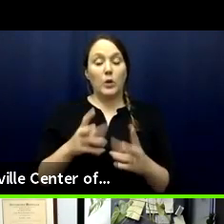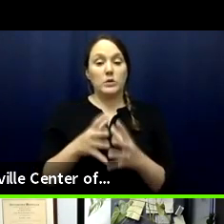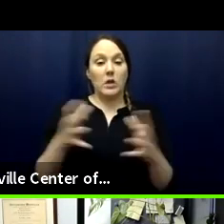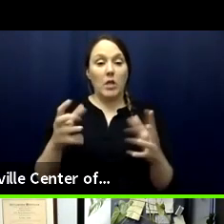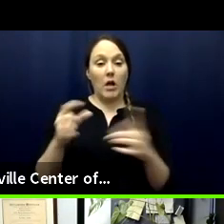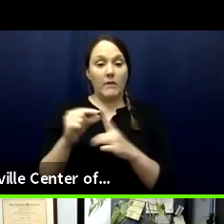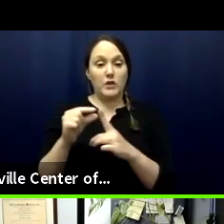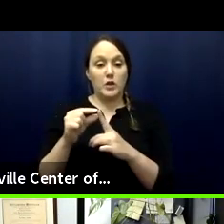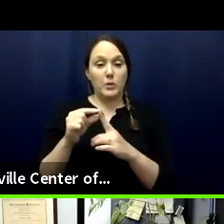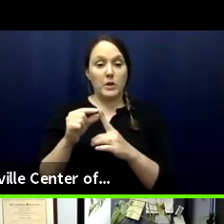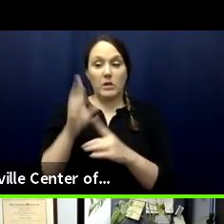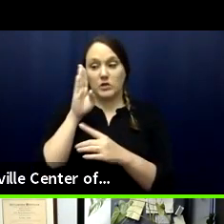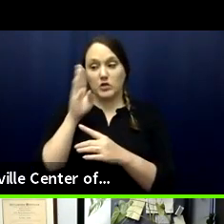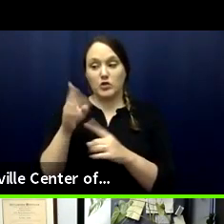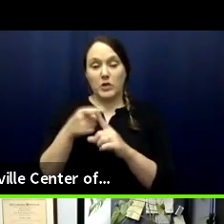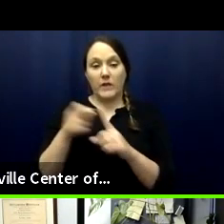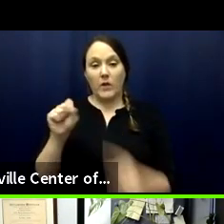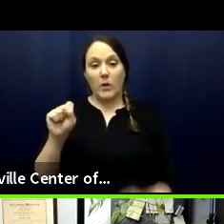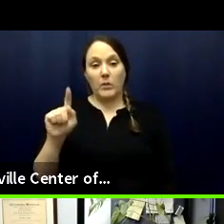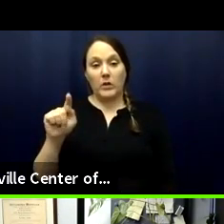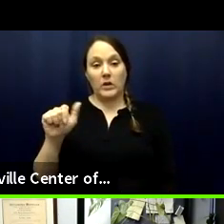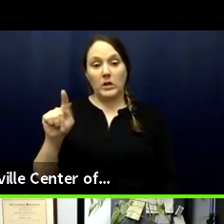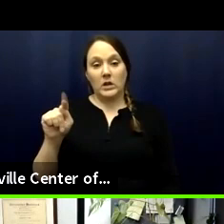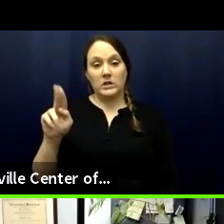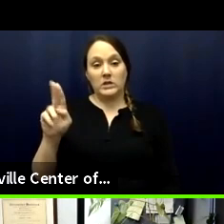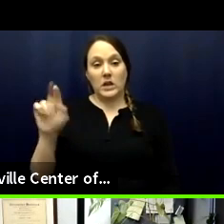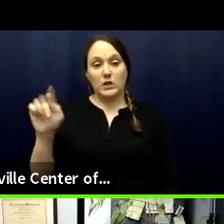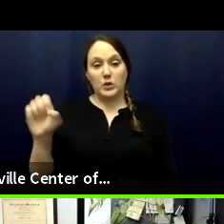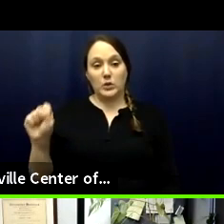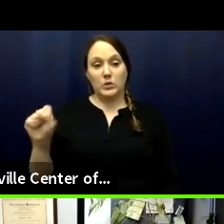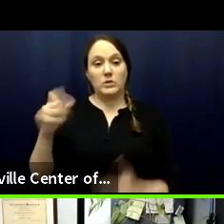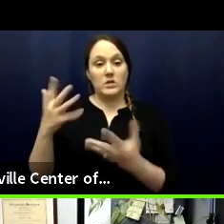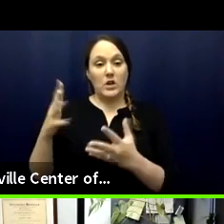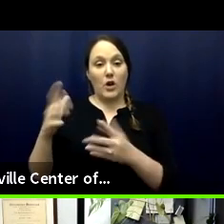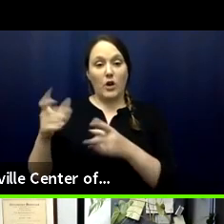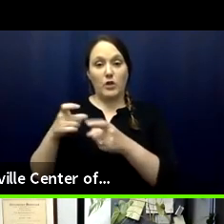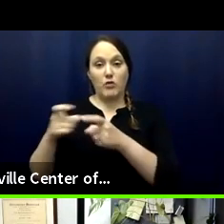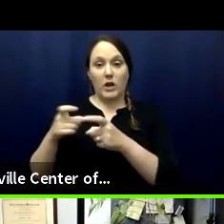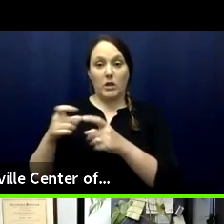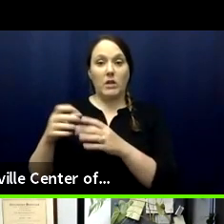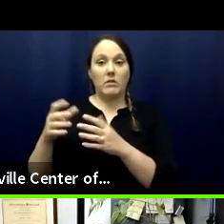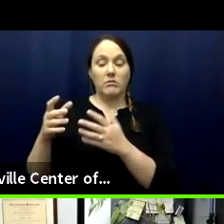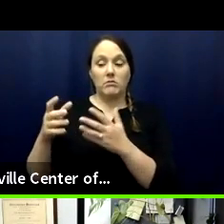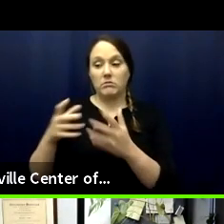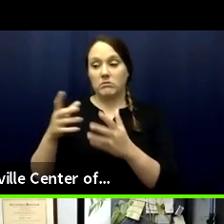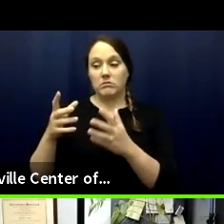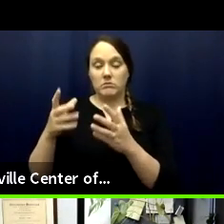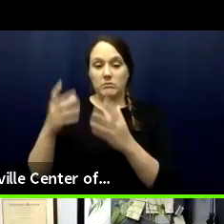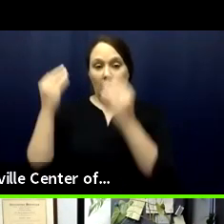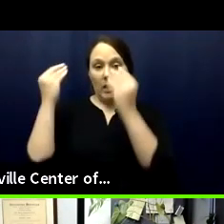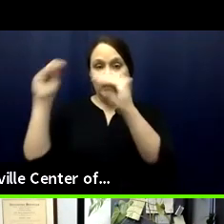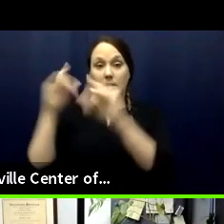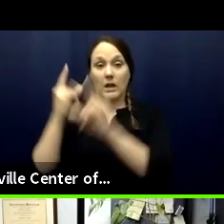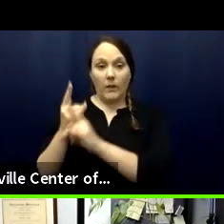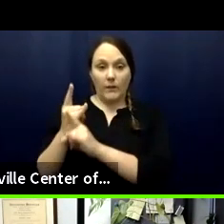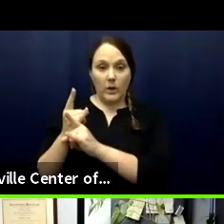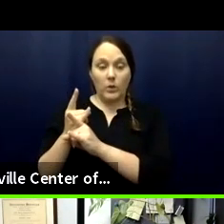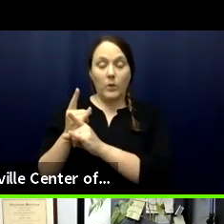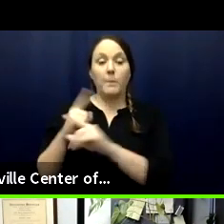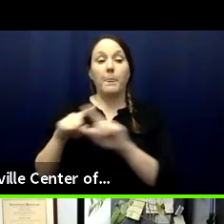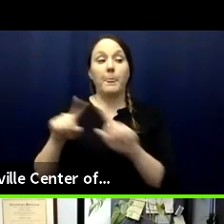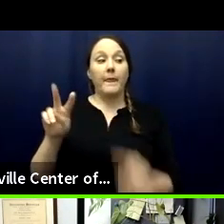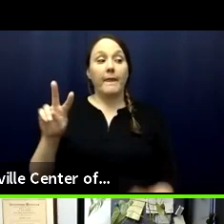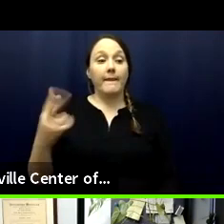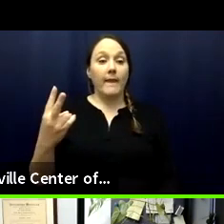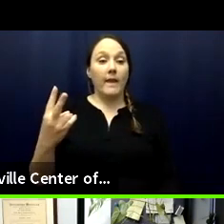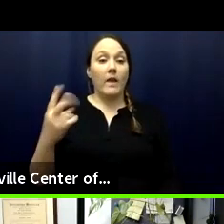terminology straight from the statutes, which already regulate the sale of alcoholic beverages. But secondly, I think one thing we